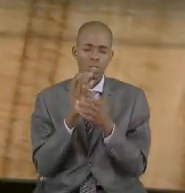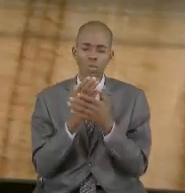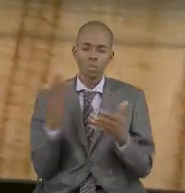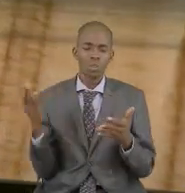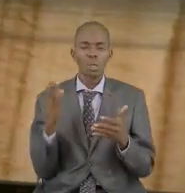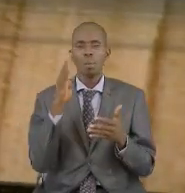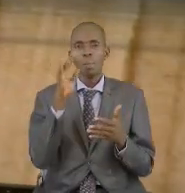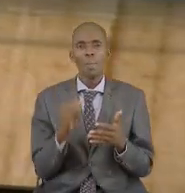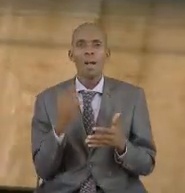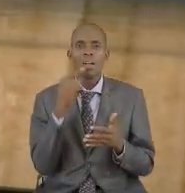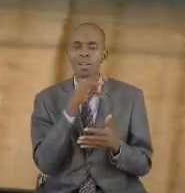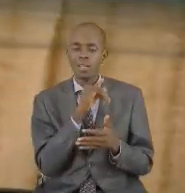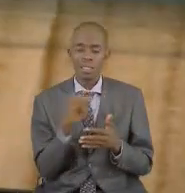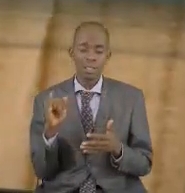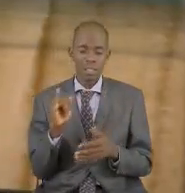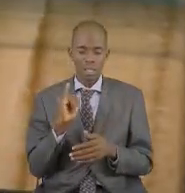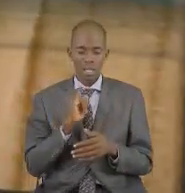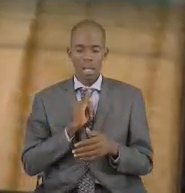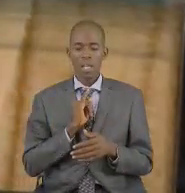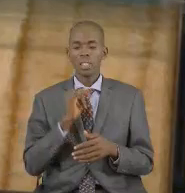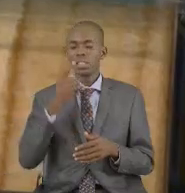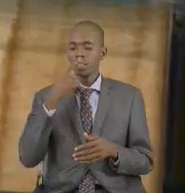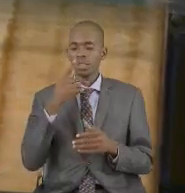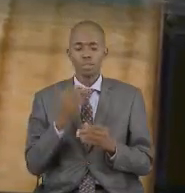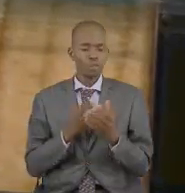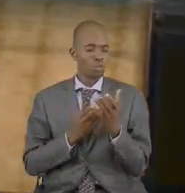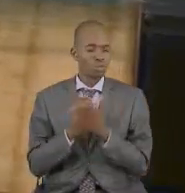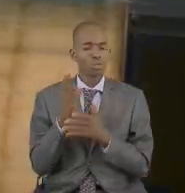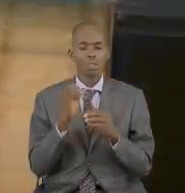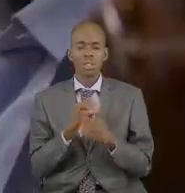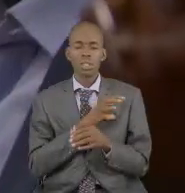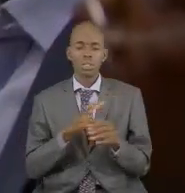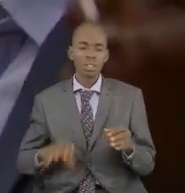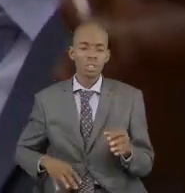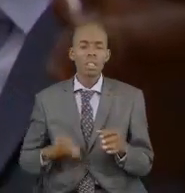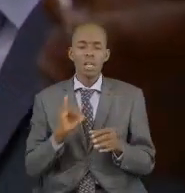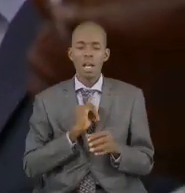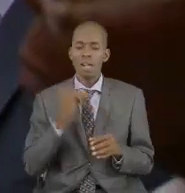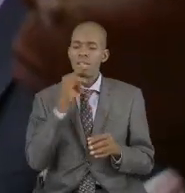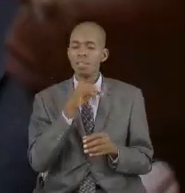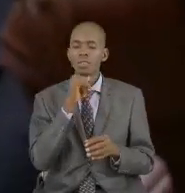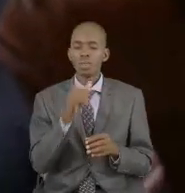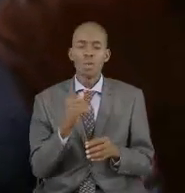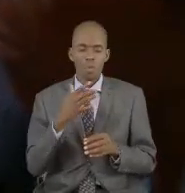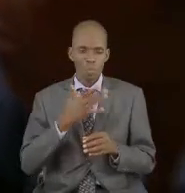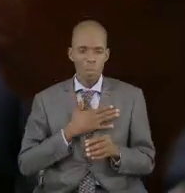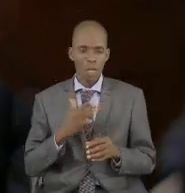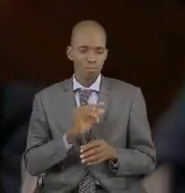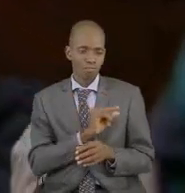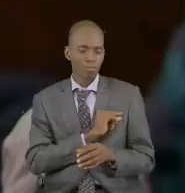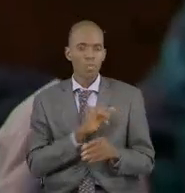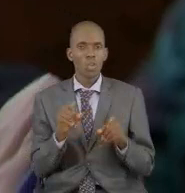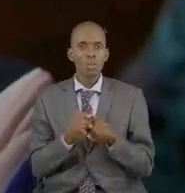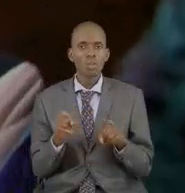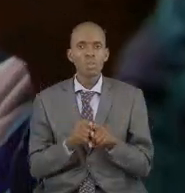lying? I say the truth in Christ, I lie not, my conscience also